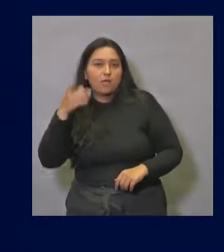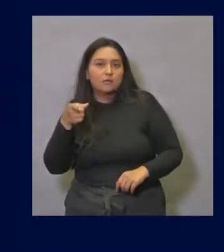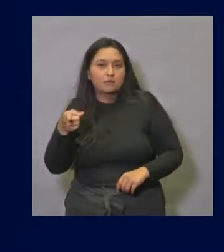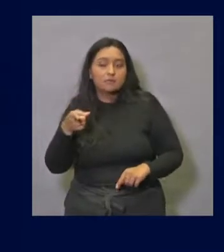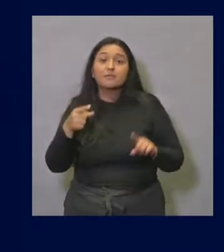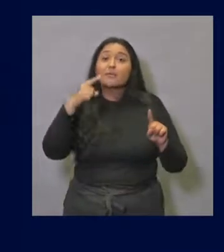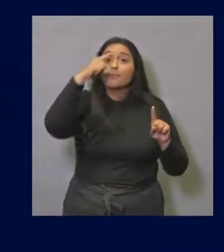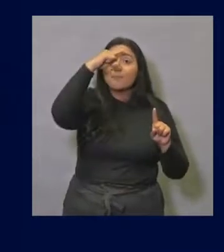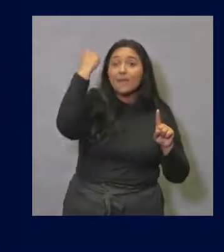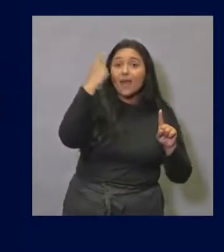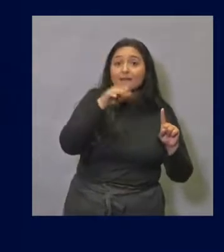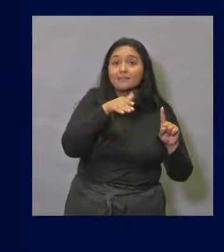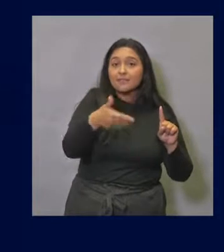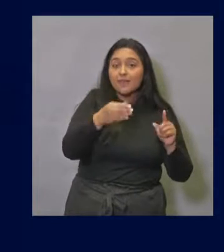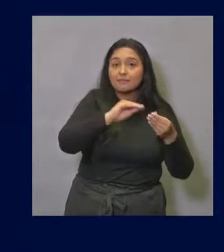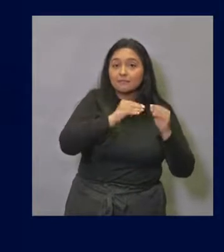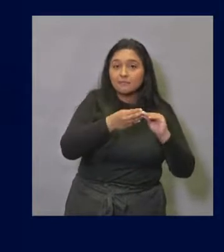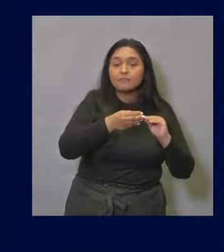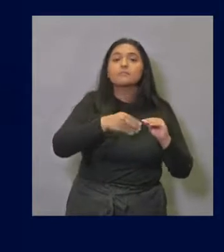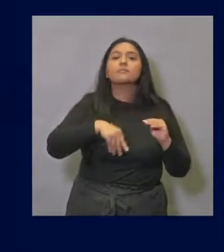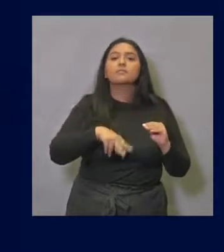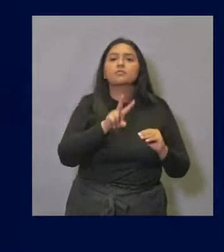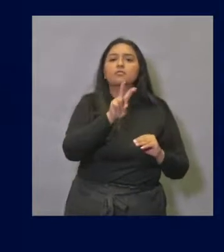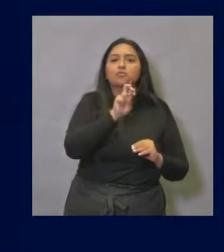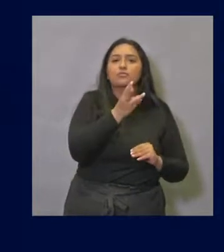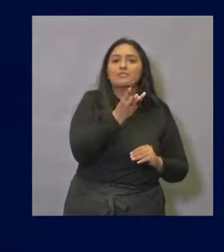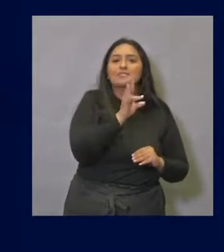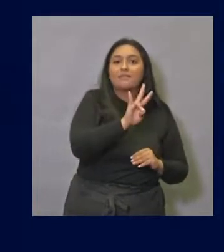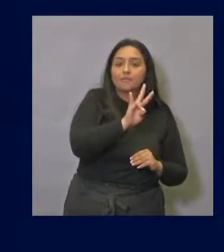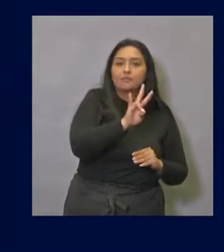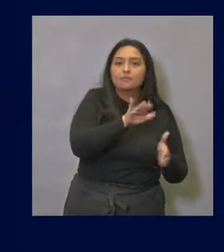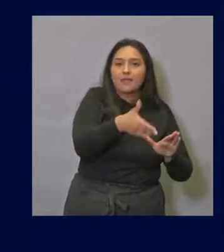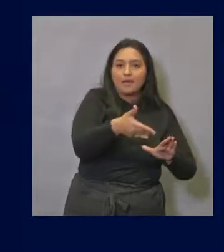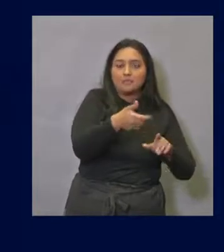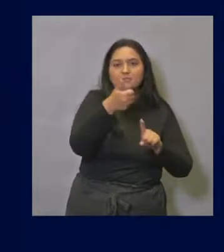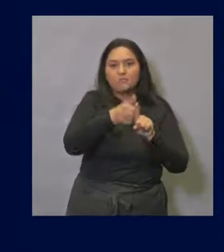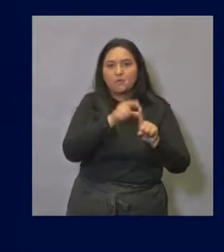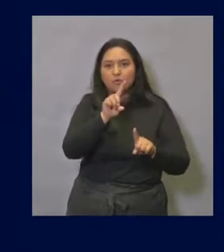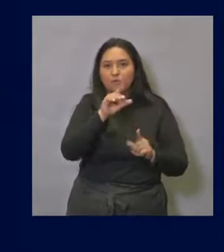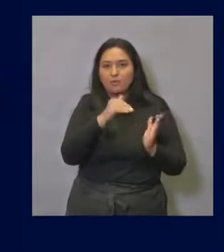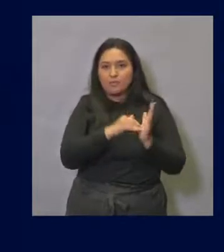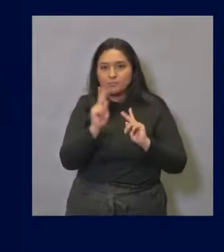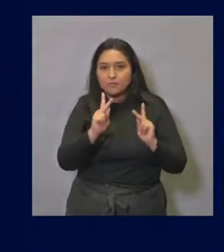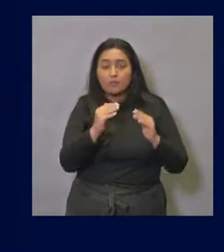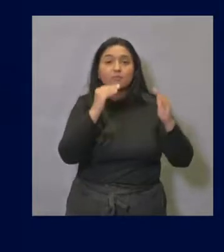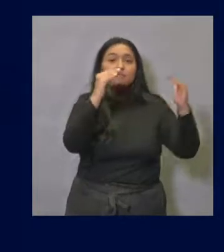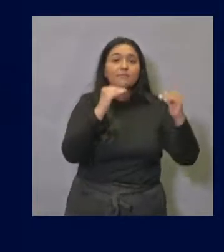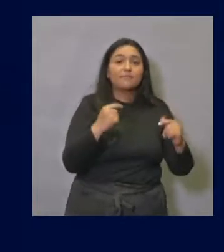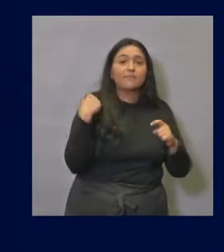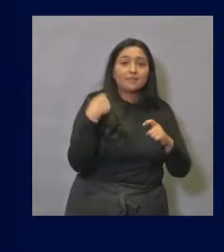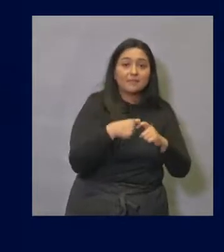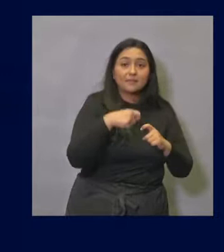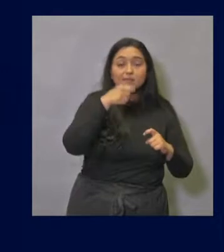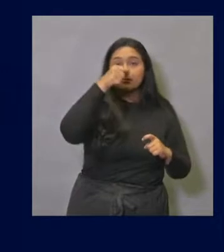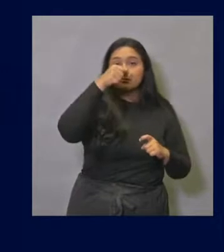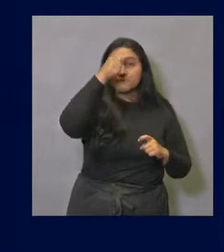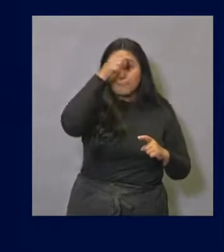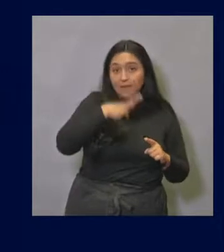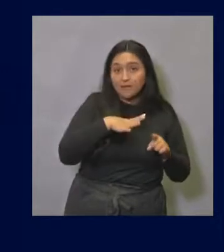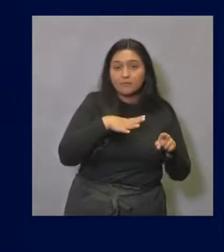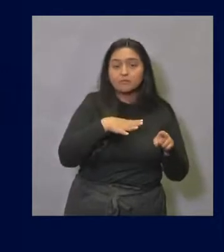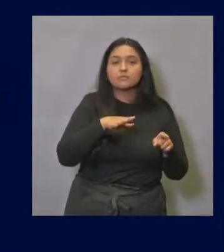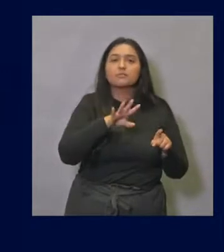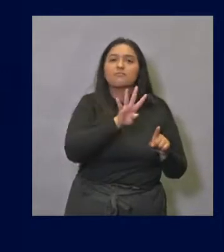residents is 267 deaths per 100,000 people. And for Latino males, the mortality rate is